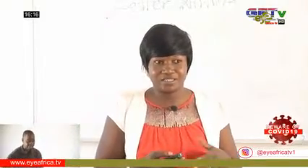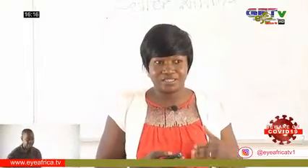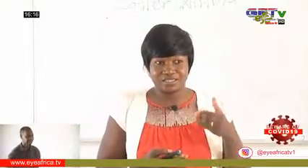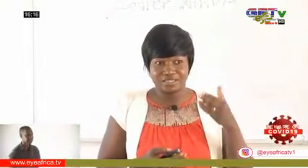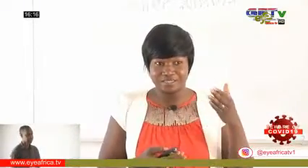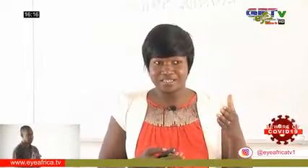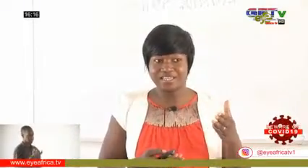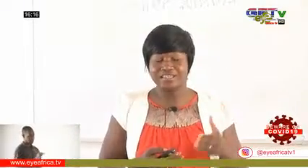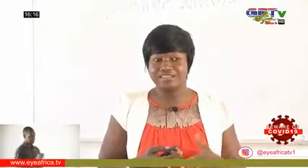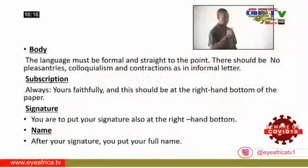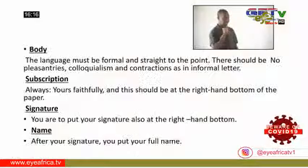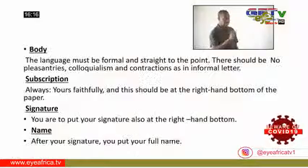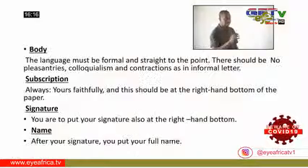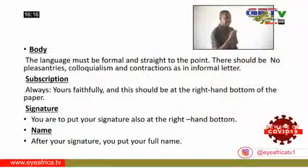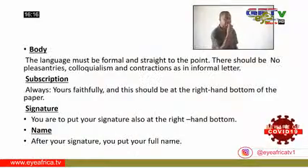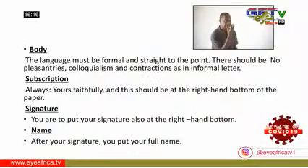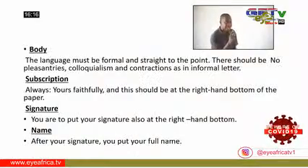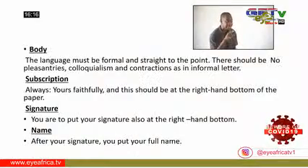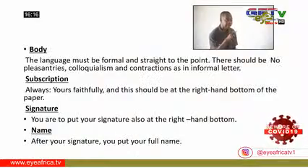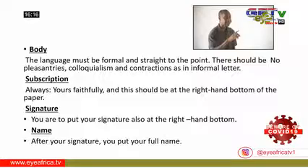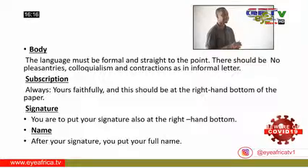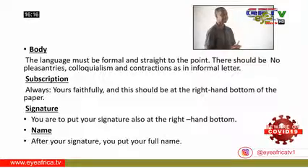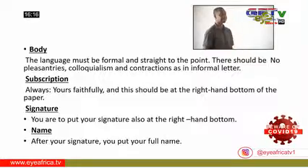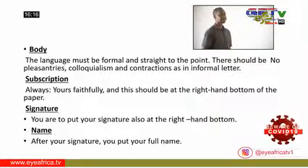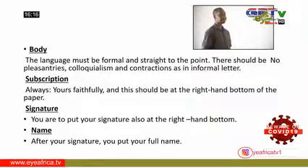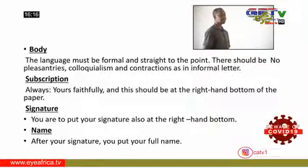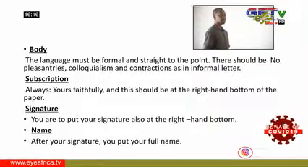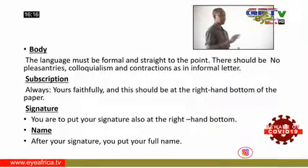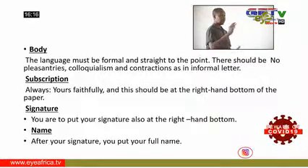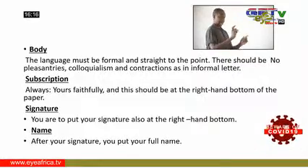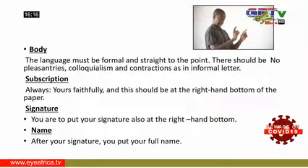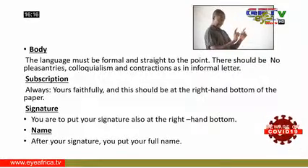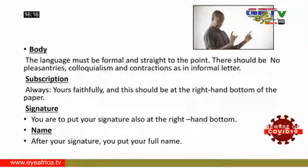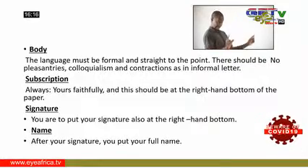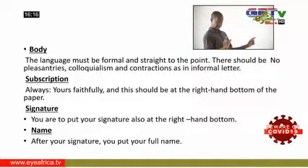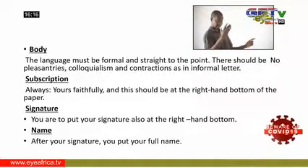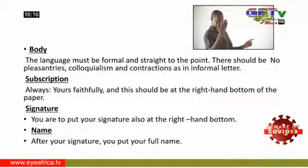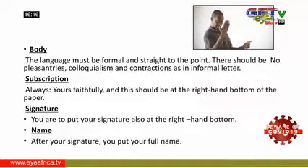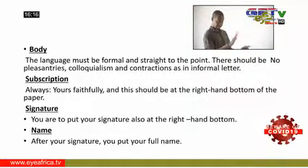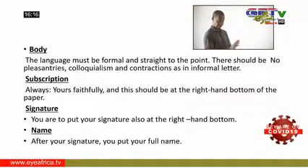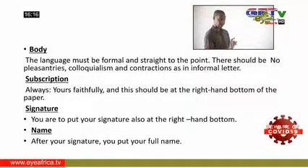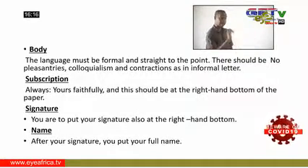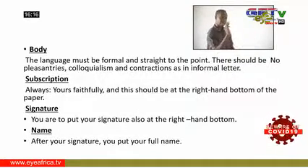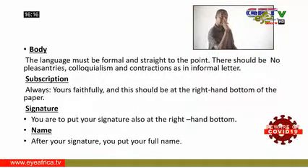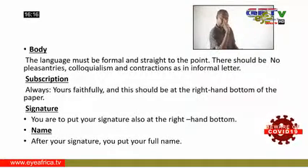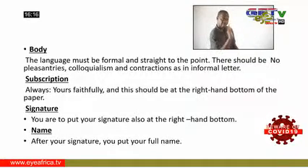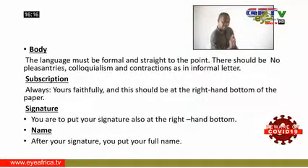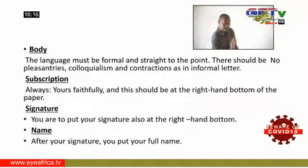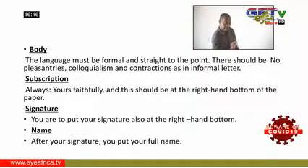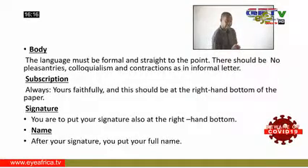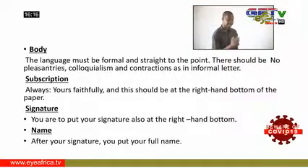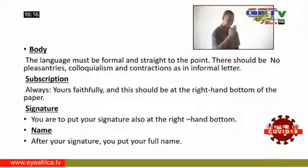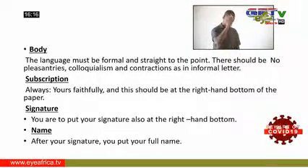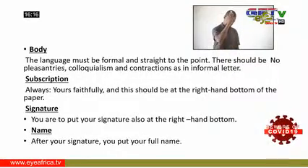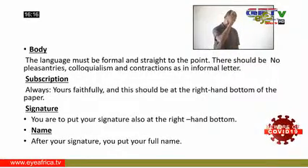which is saying that the language must be formal and straight to the